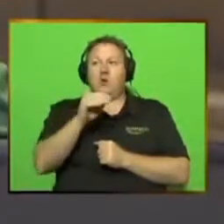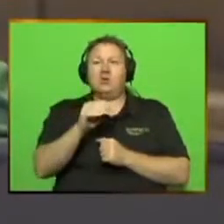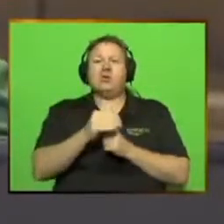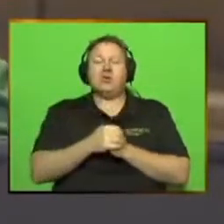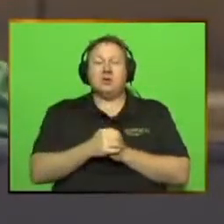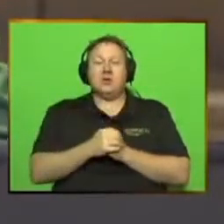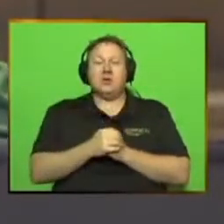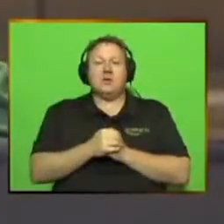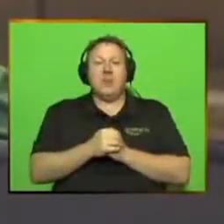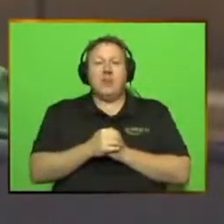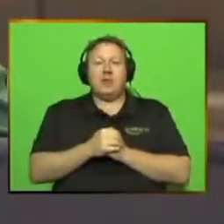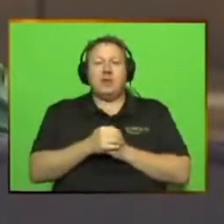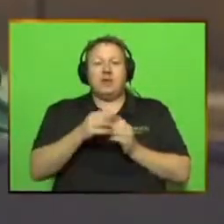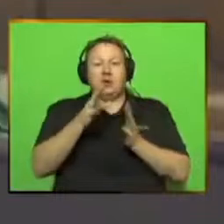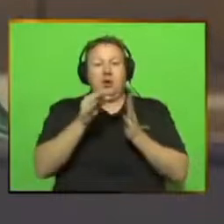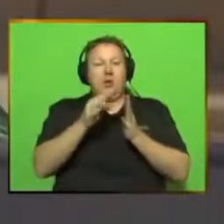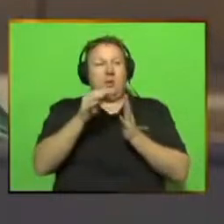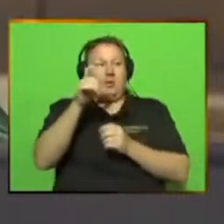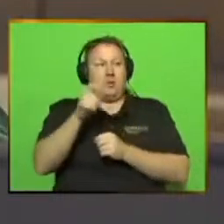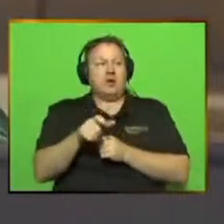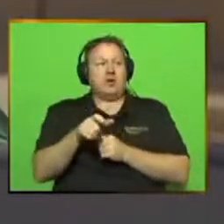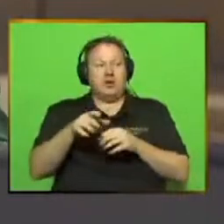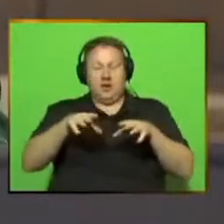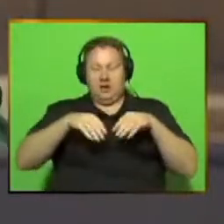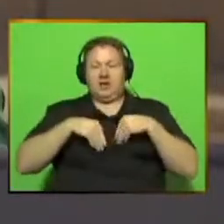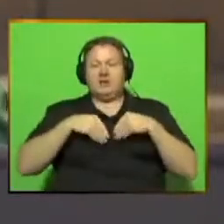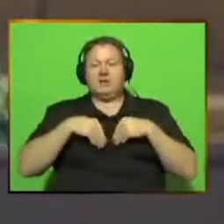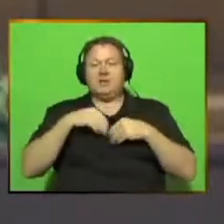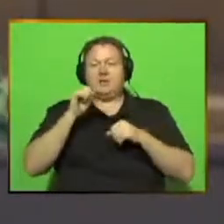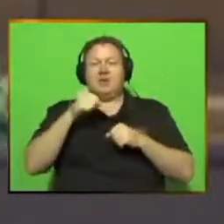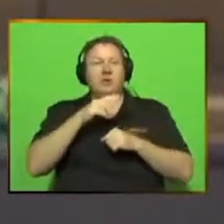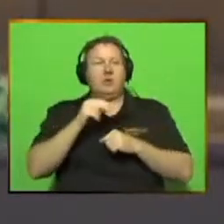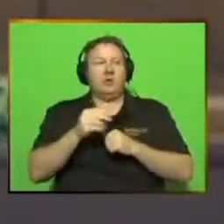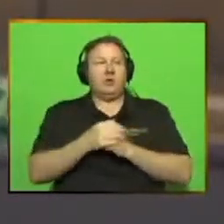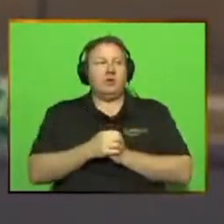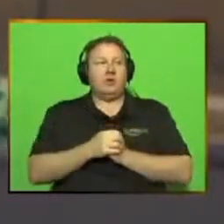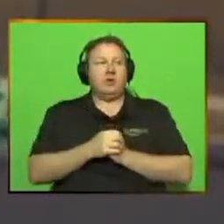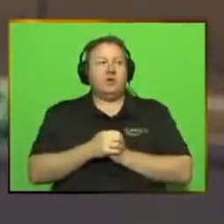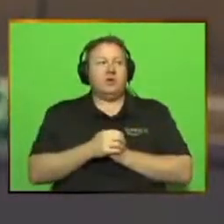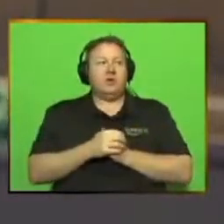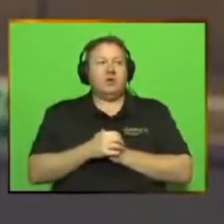stage whether the nominee accepts the nomination.